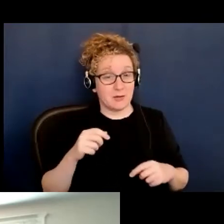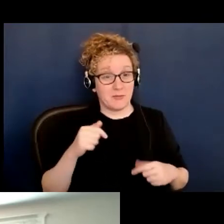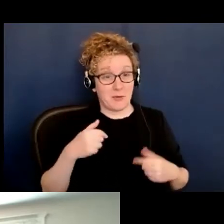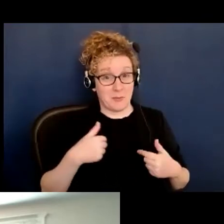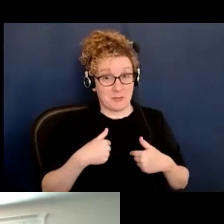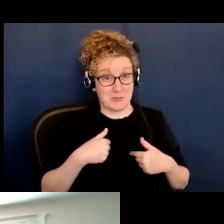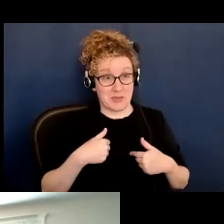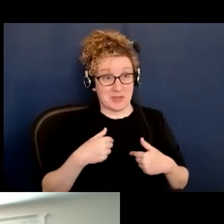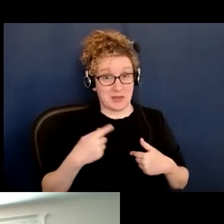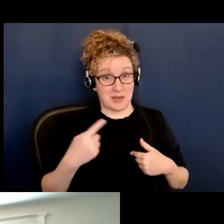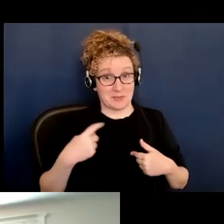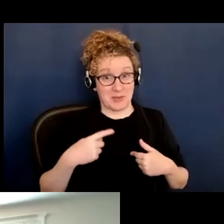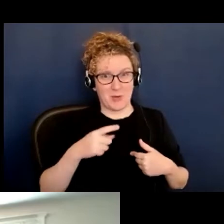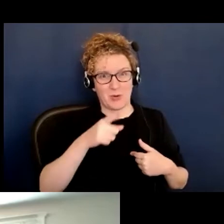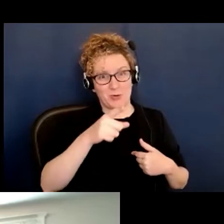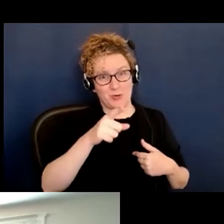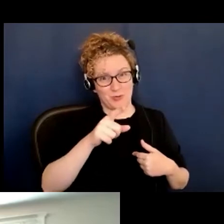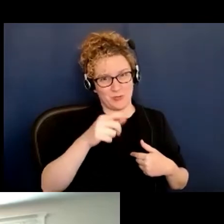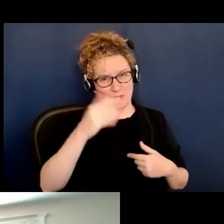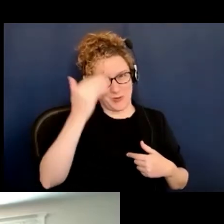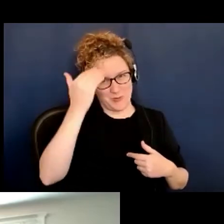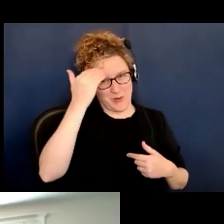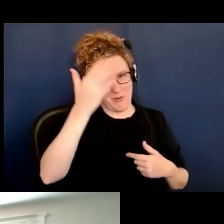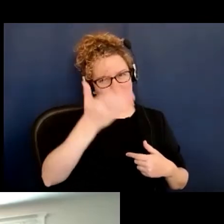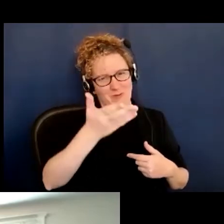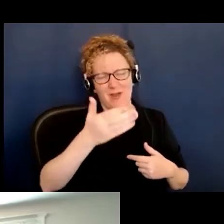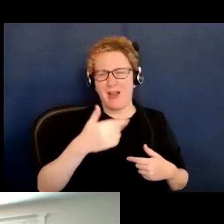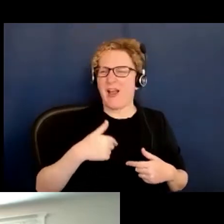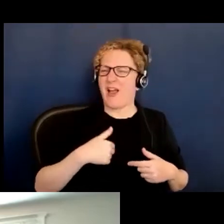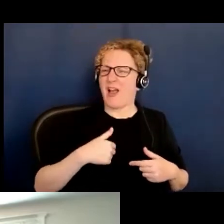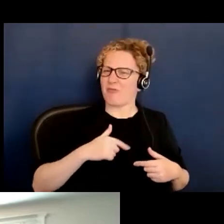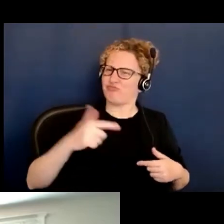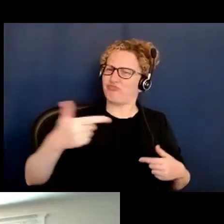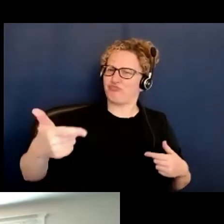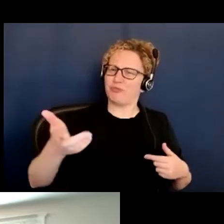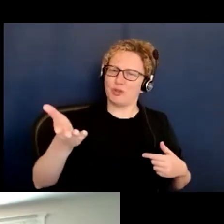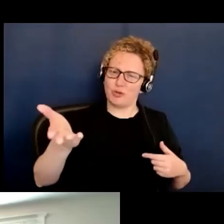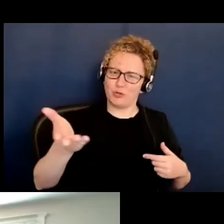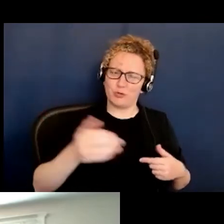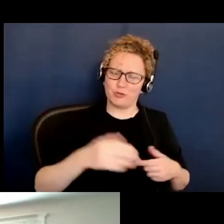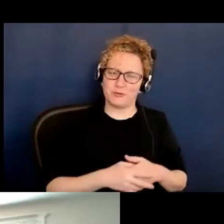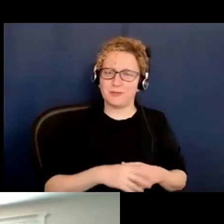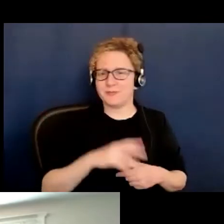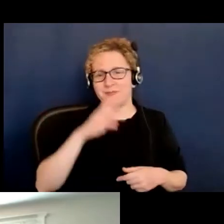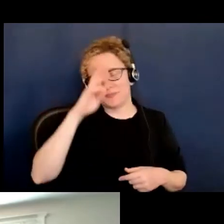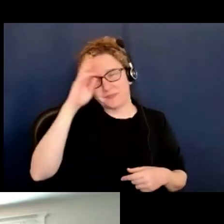you. You have a longer. I'm giving it to you. Okay.